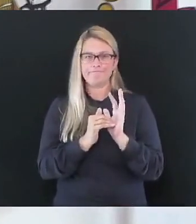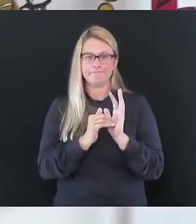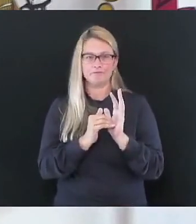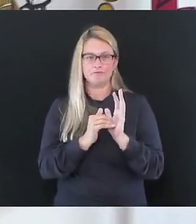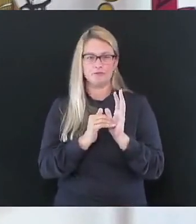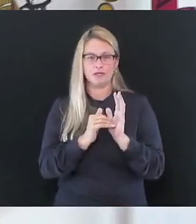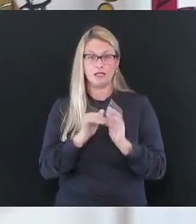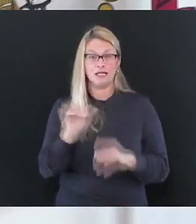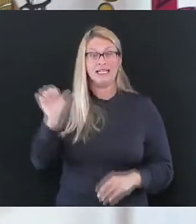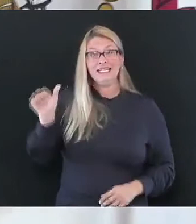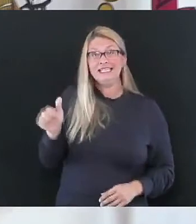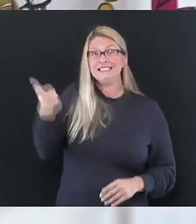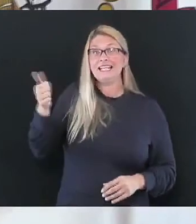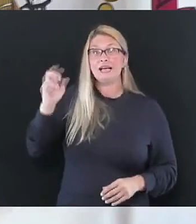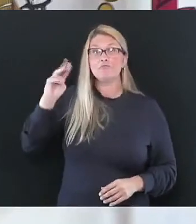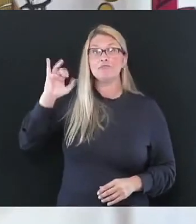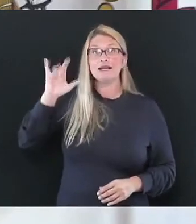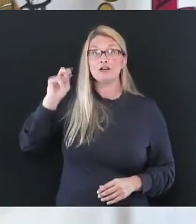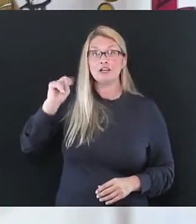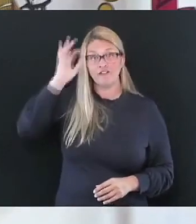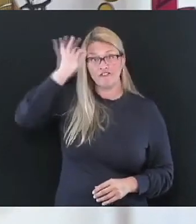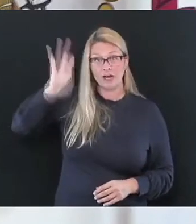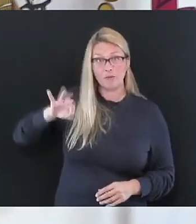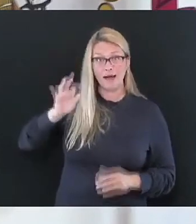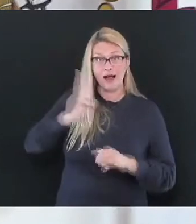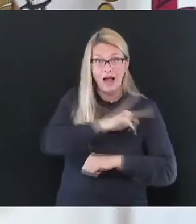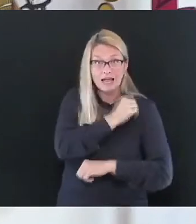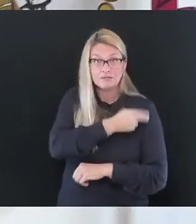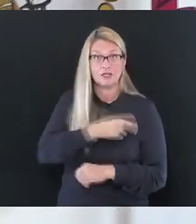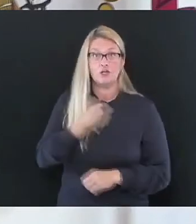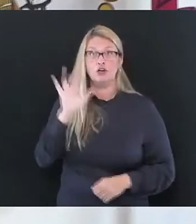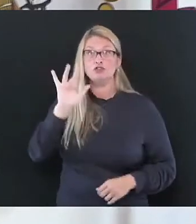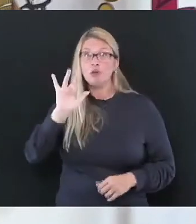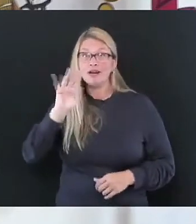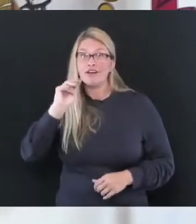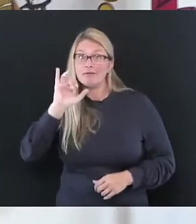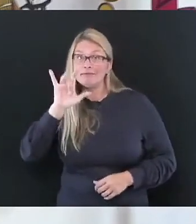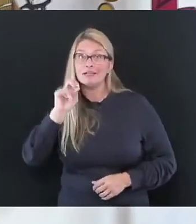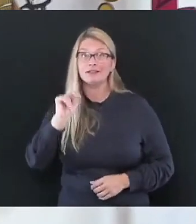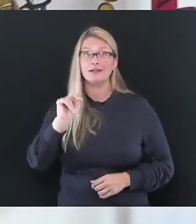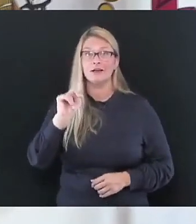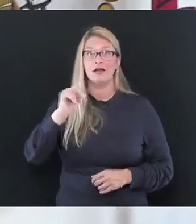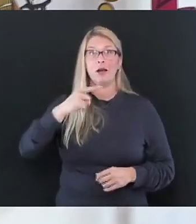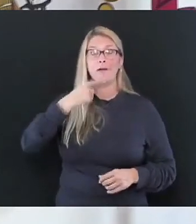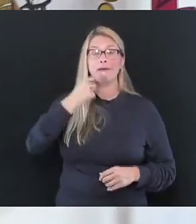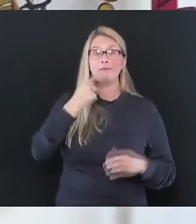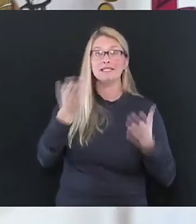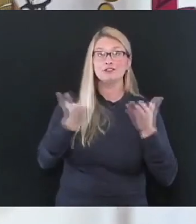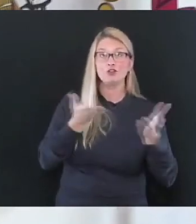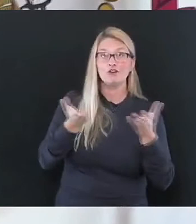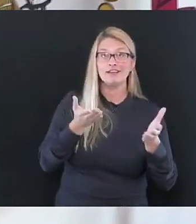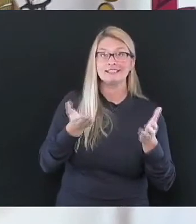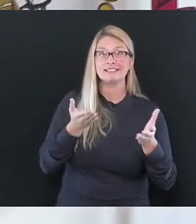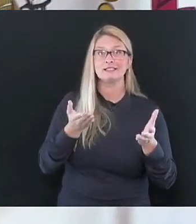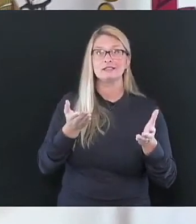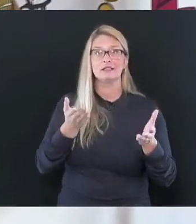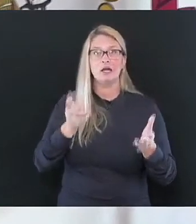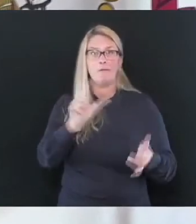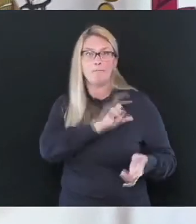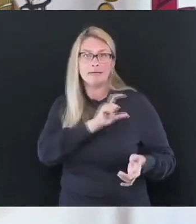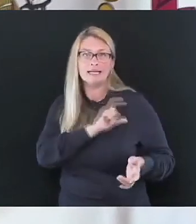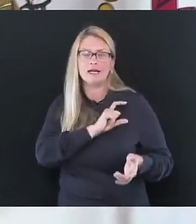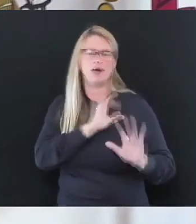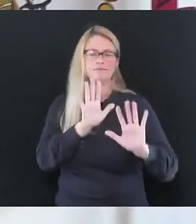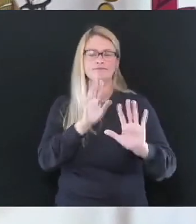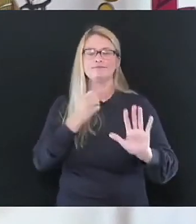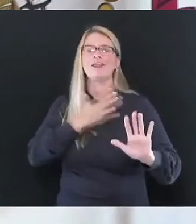We sent $10 million for the Fairmont Hospital, $25 million to the public service. Please,